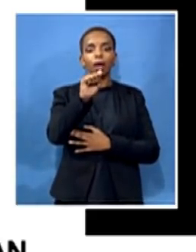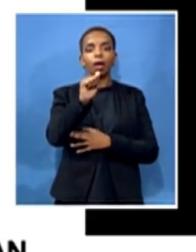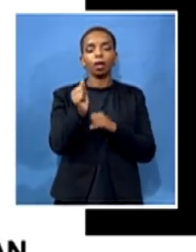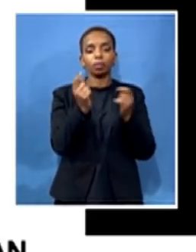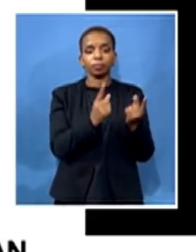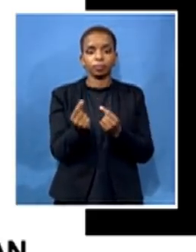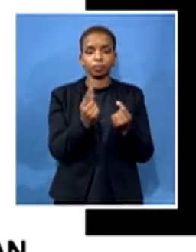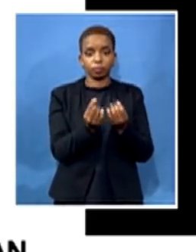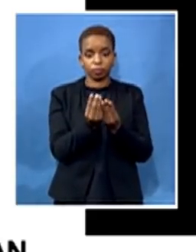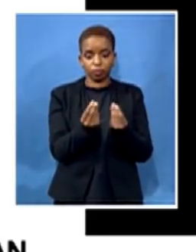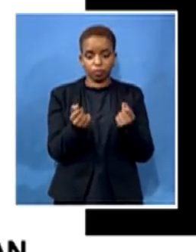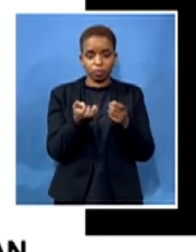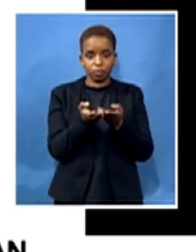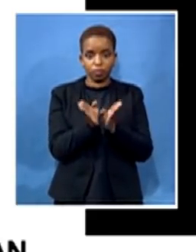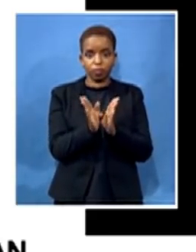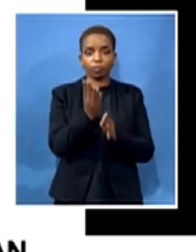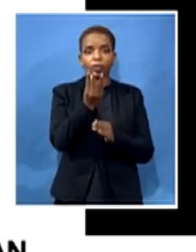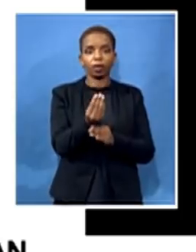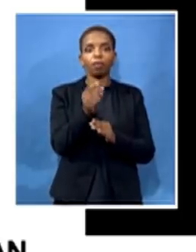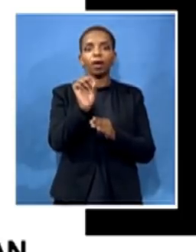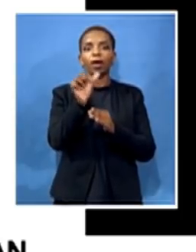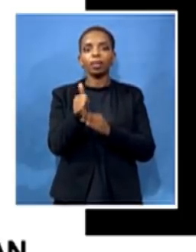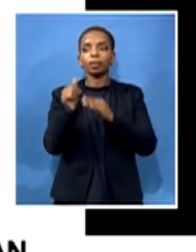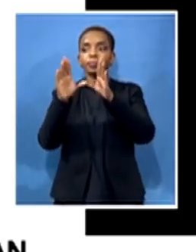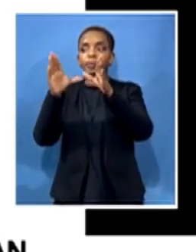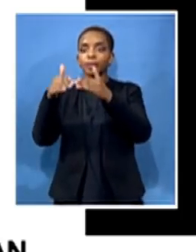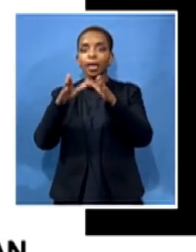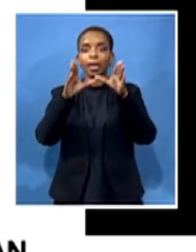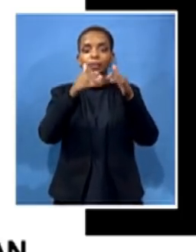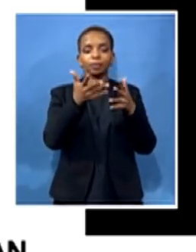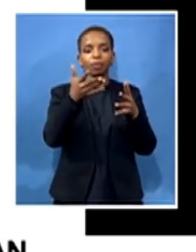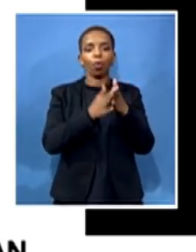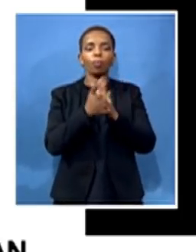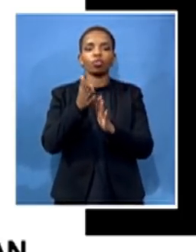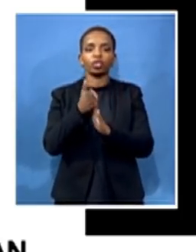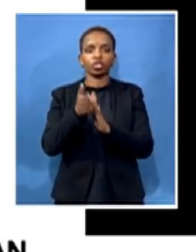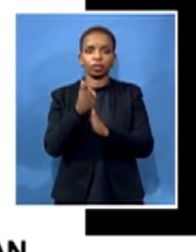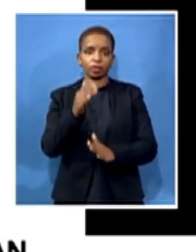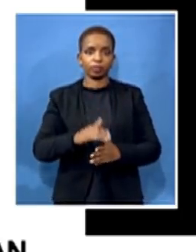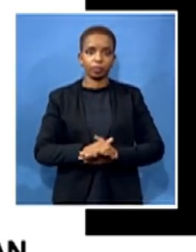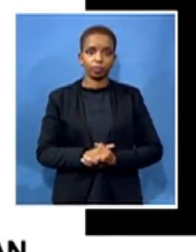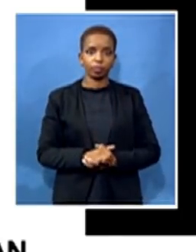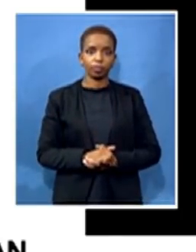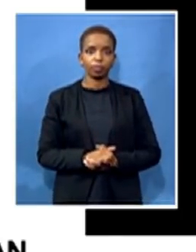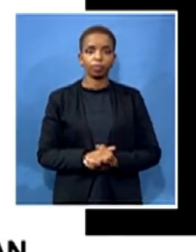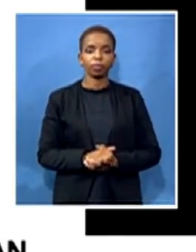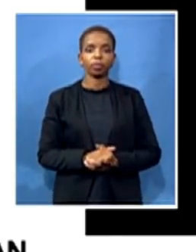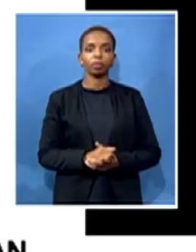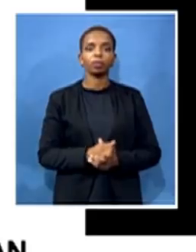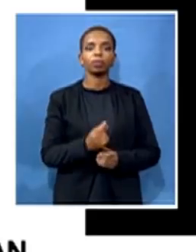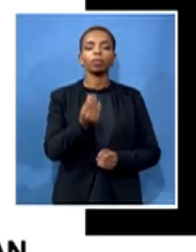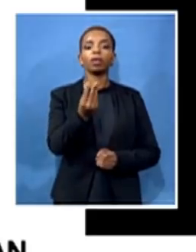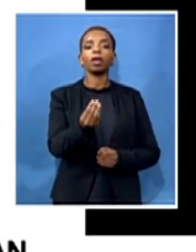Center, and of course there is service delivery and infrastructure